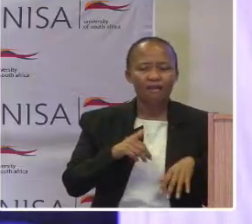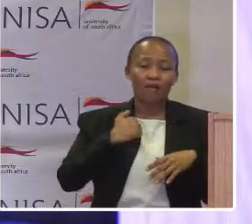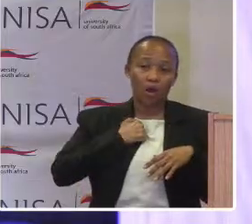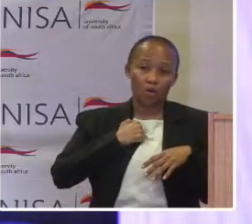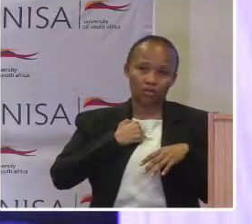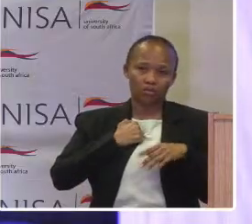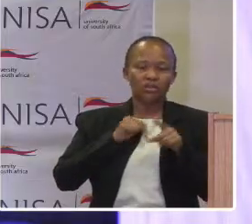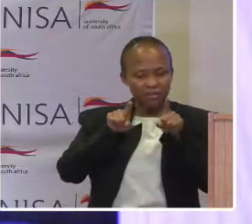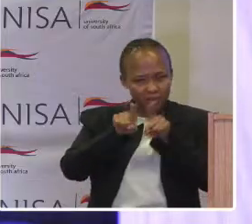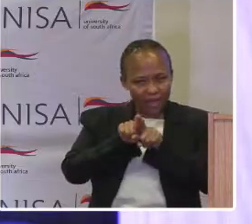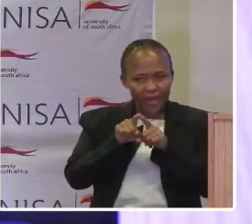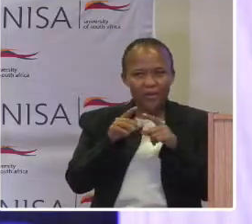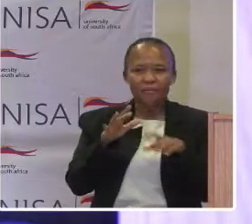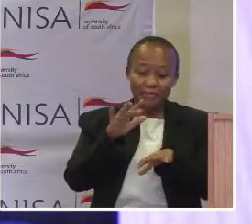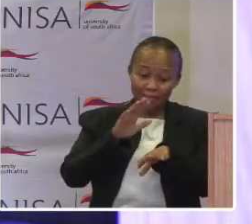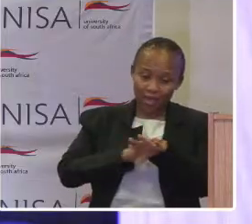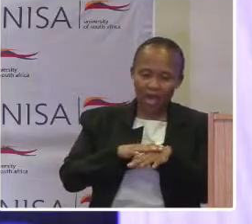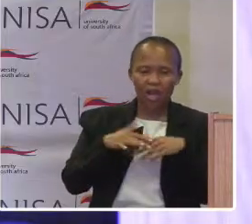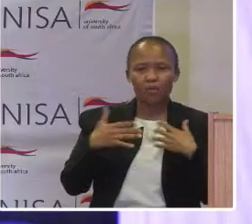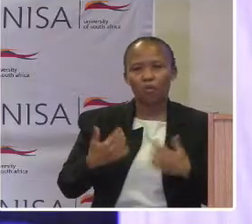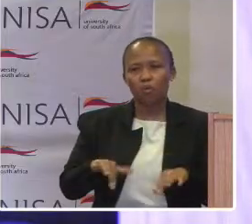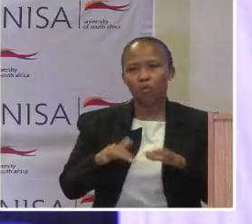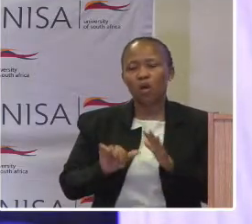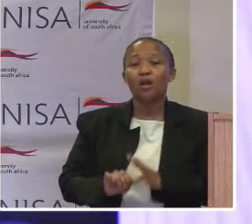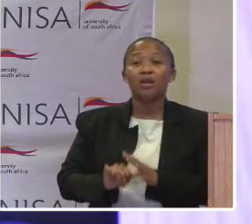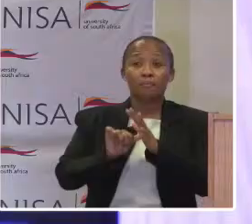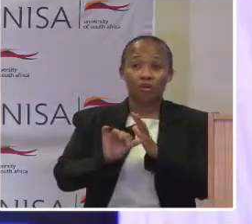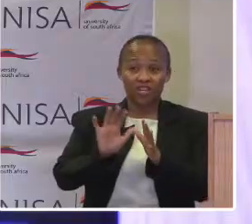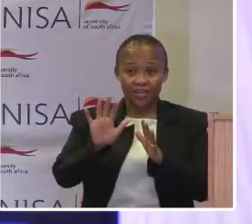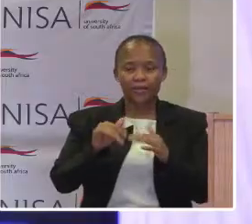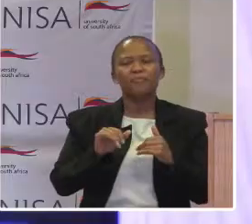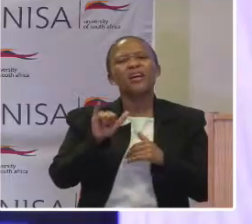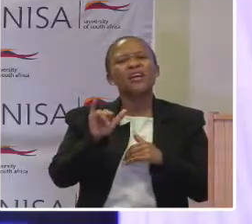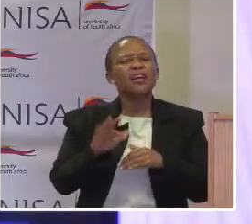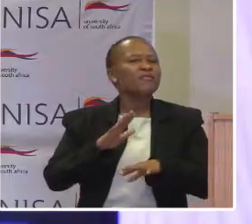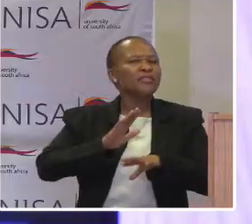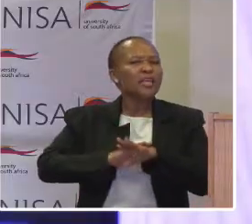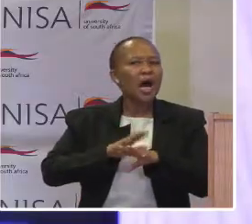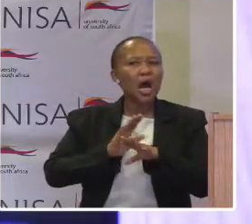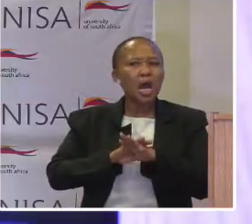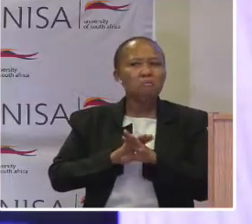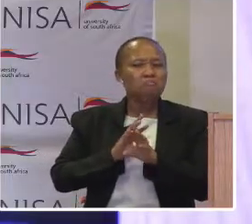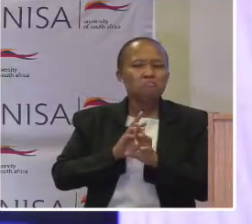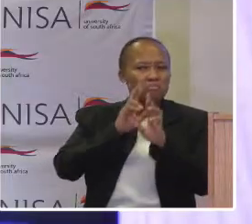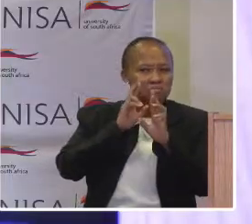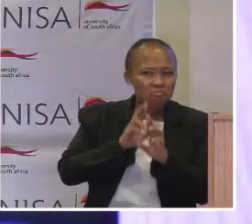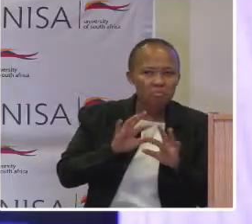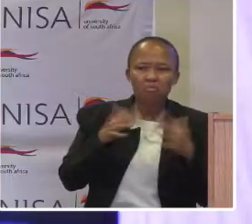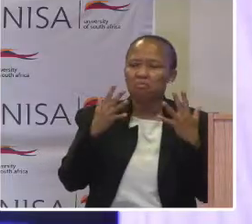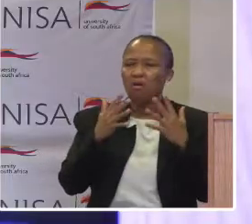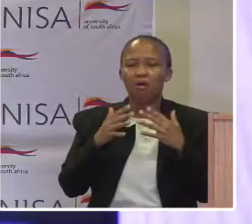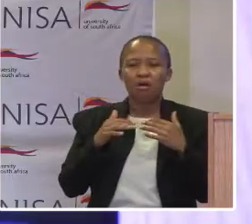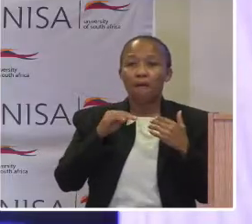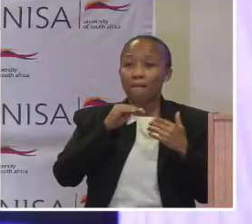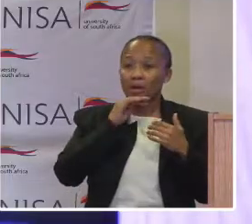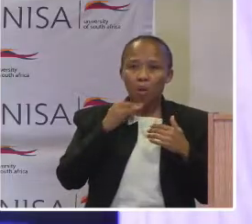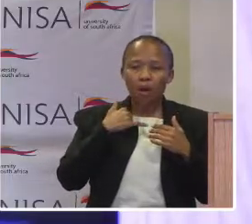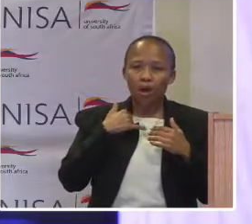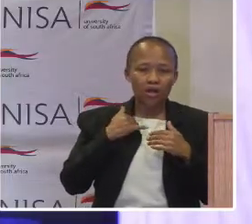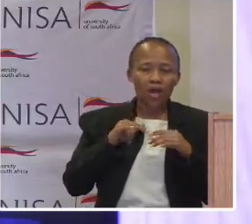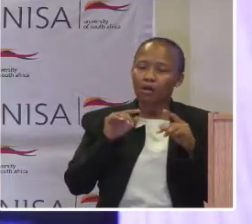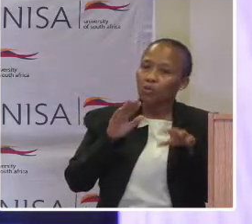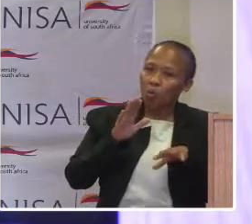very important. And should we not respect time, it will take us time to reach our